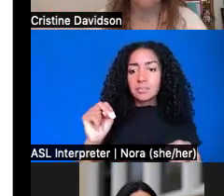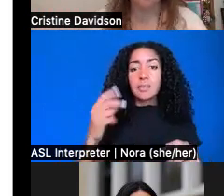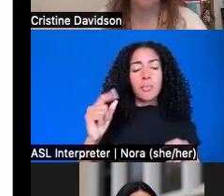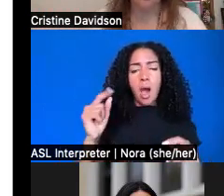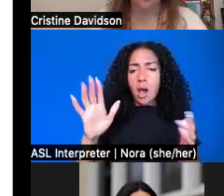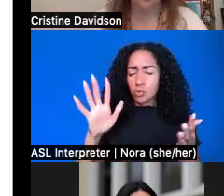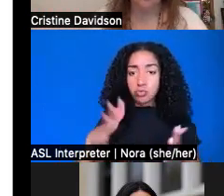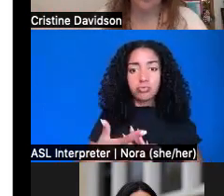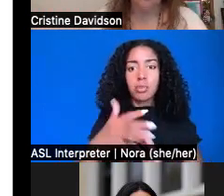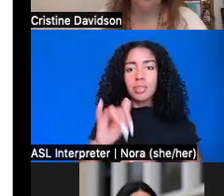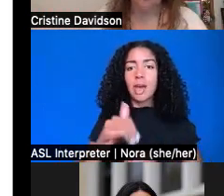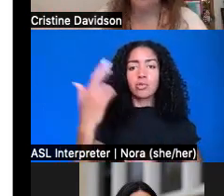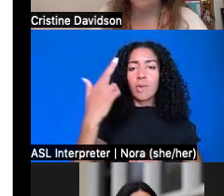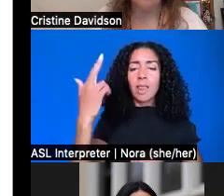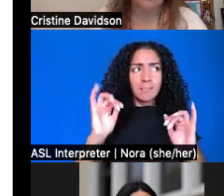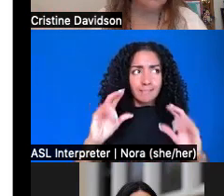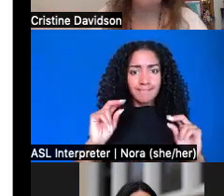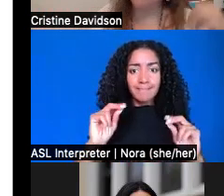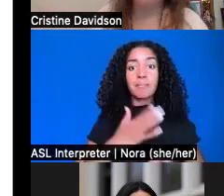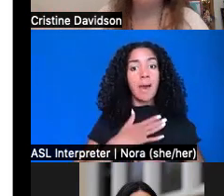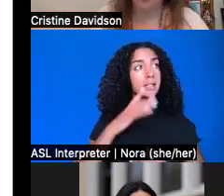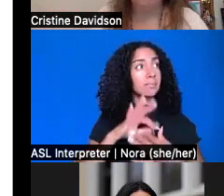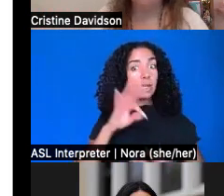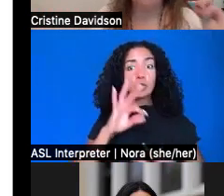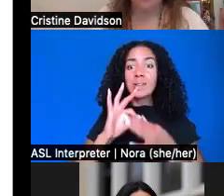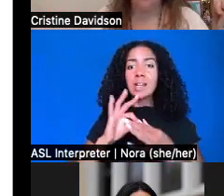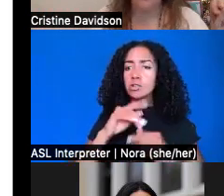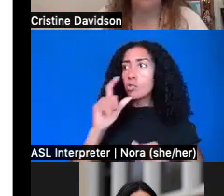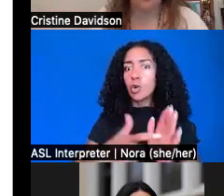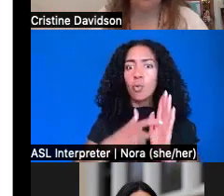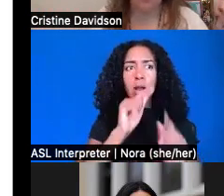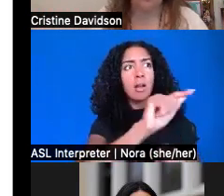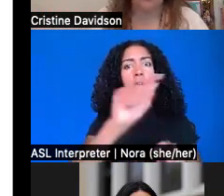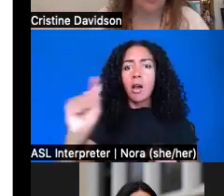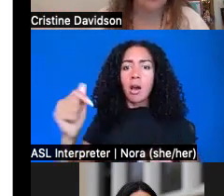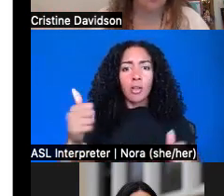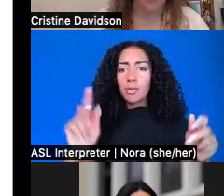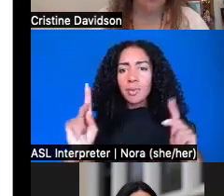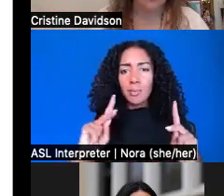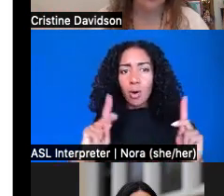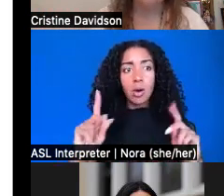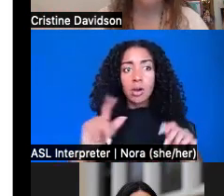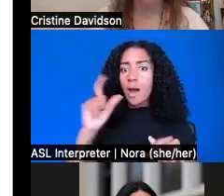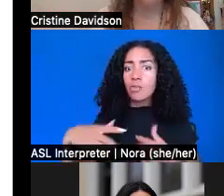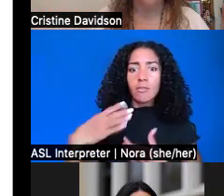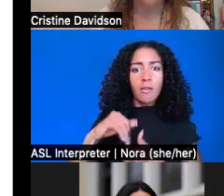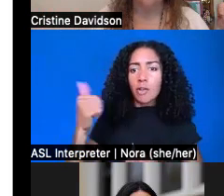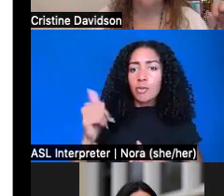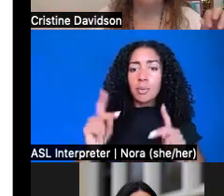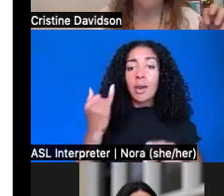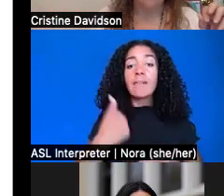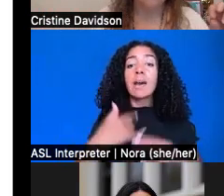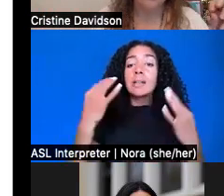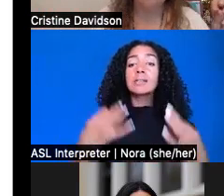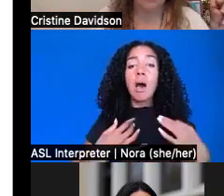spiritual connection, right? Nobody needs to be involved if I go sit by the water and ask that water to help me.